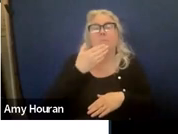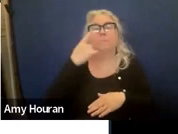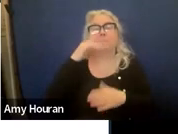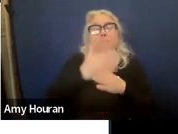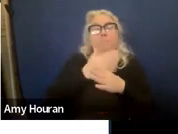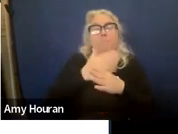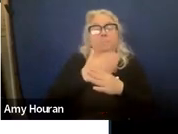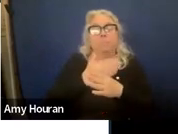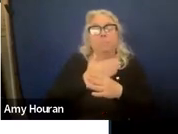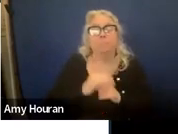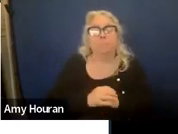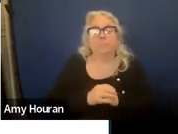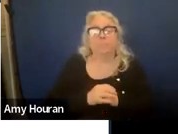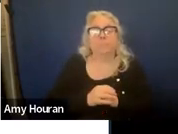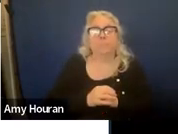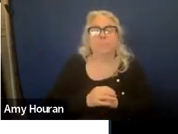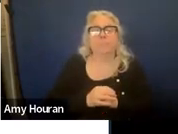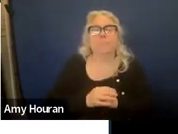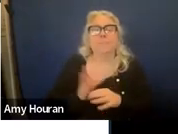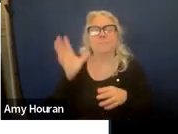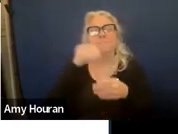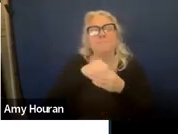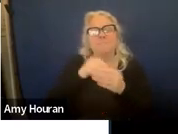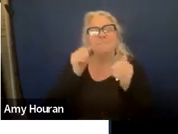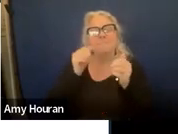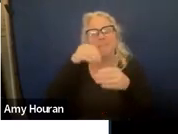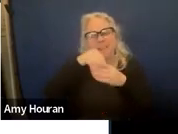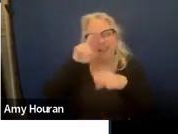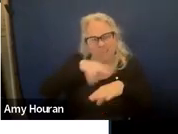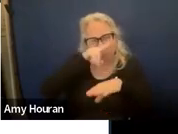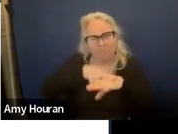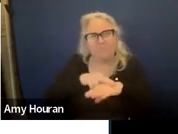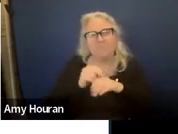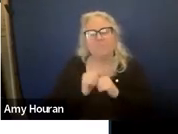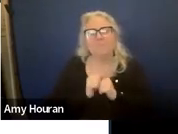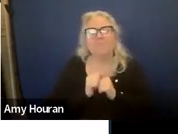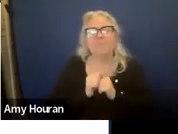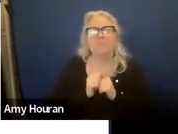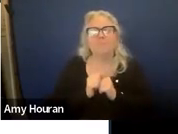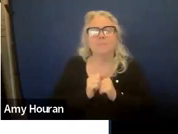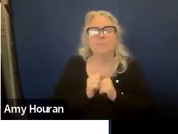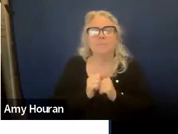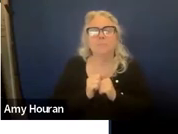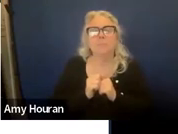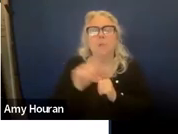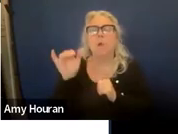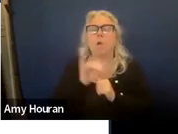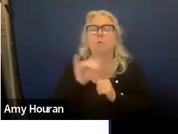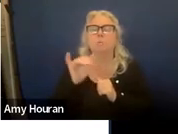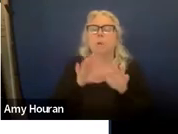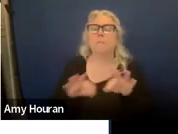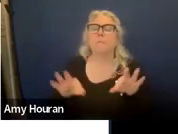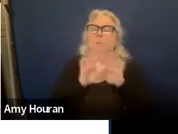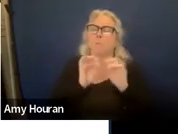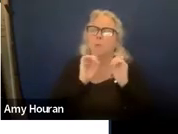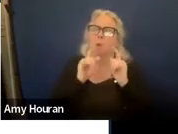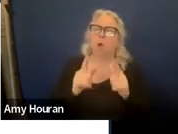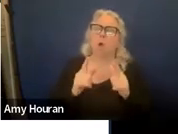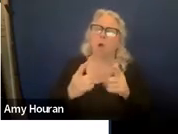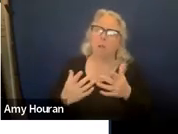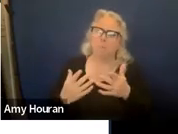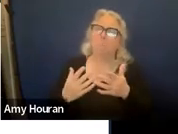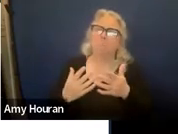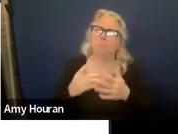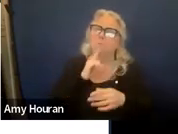everybody. Being in nature, absolutely. So just keep in mind, everybody deserves that opportunity to live